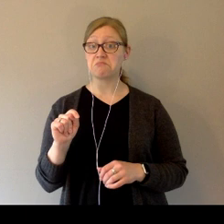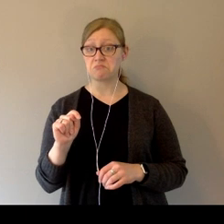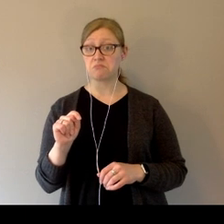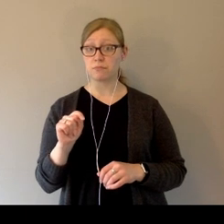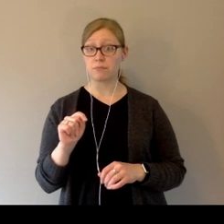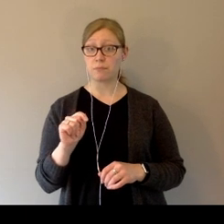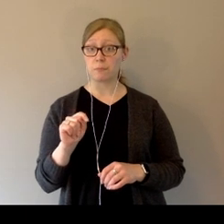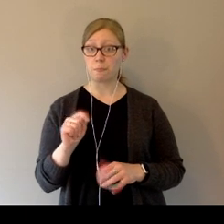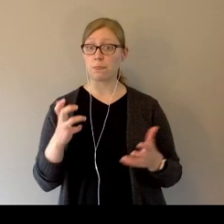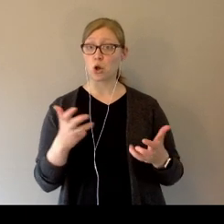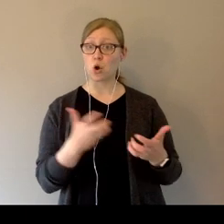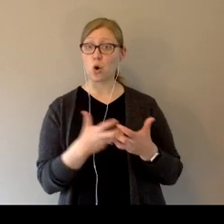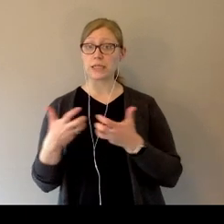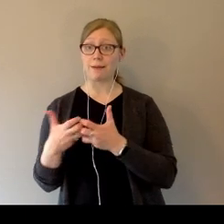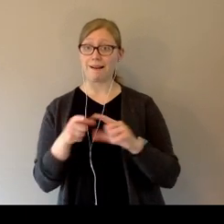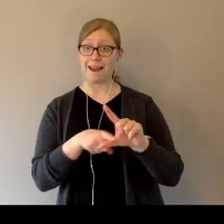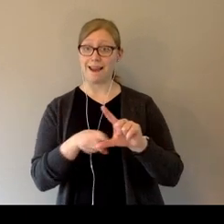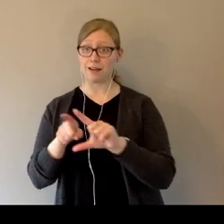corresponding angles theorem